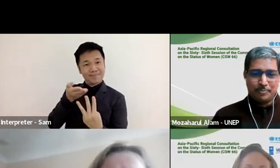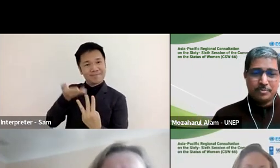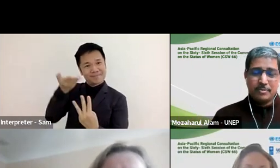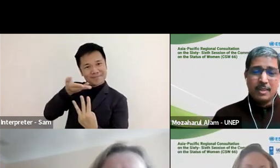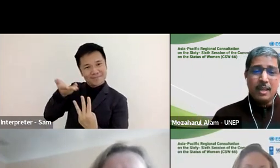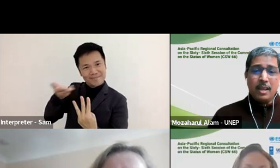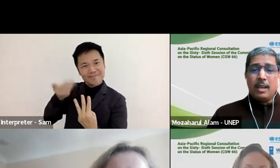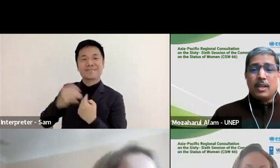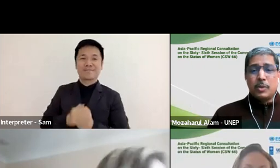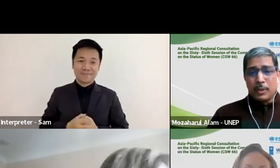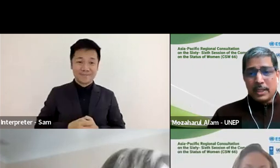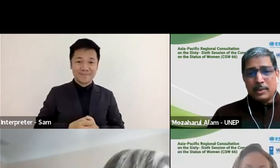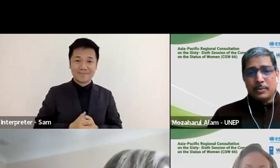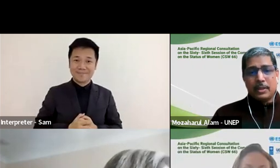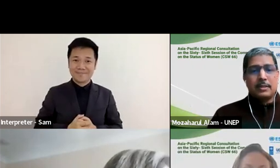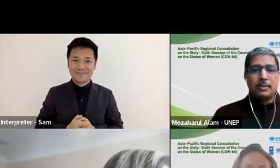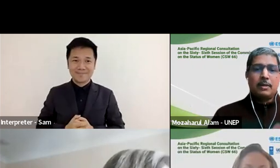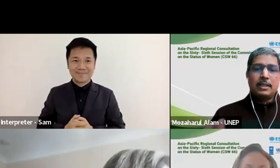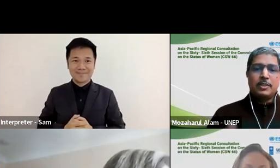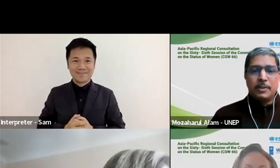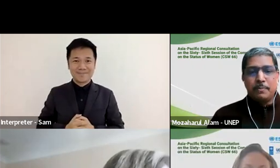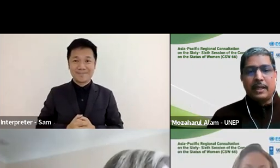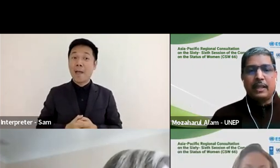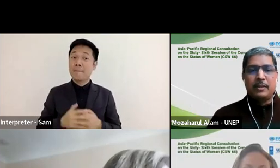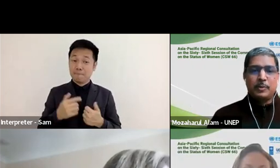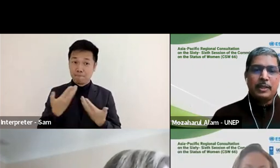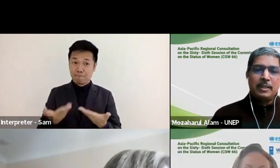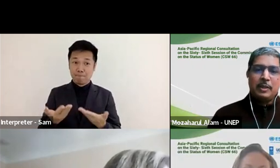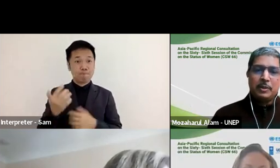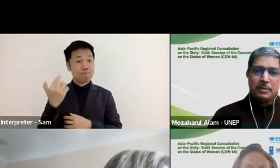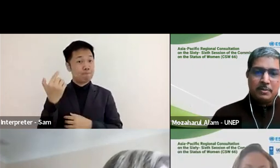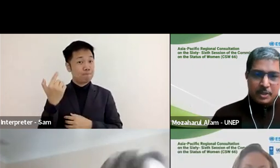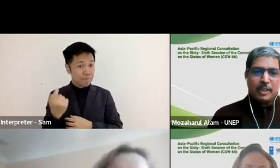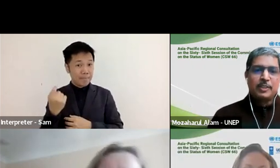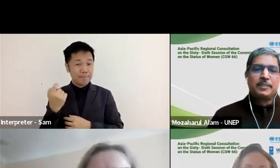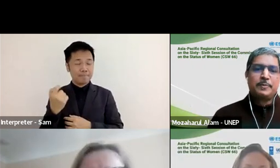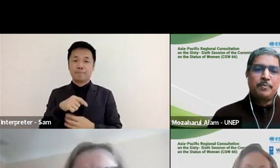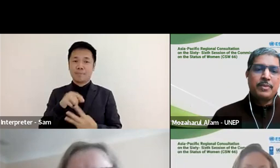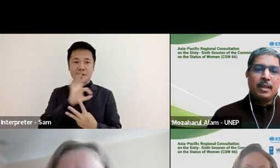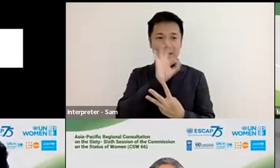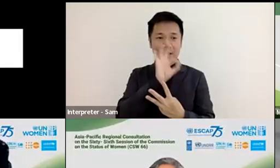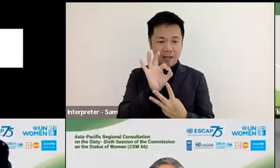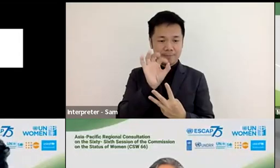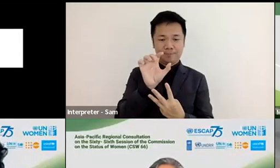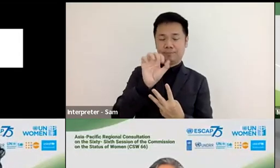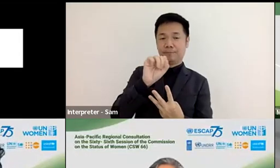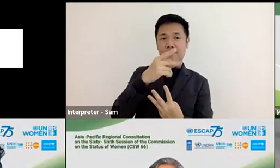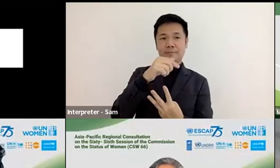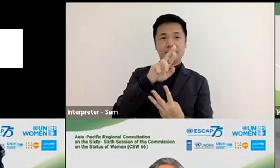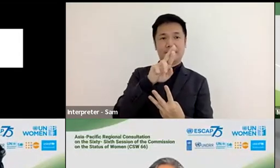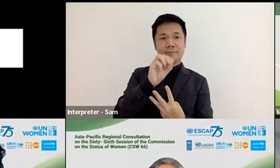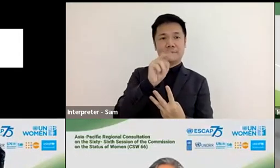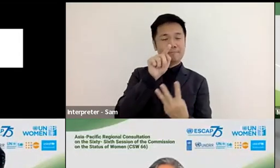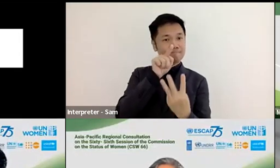discussion. So what I'd like to begin with you, Sharon.